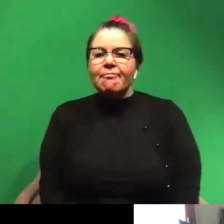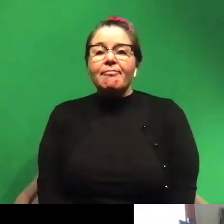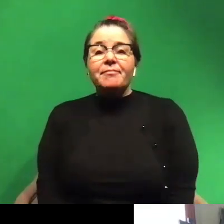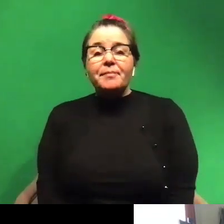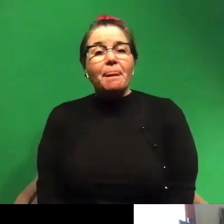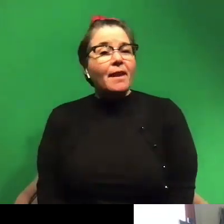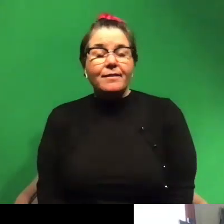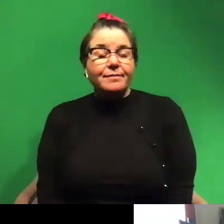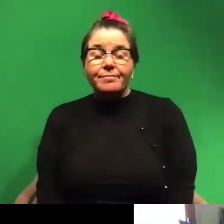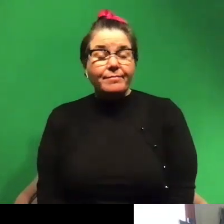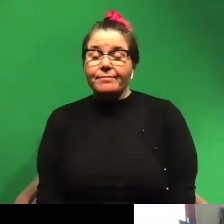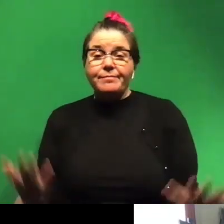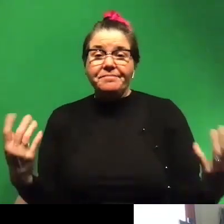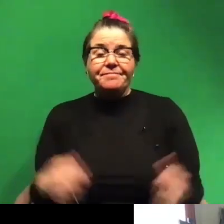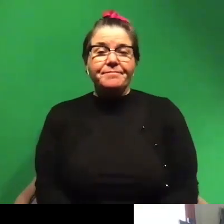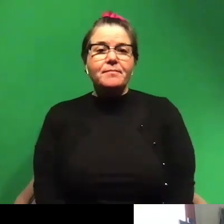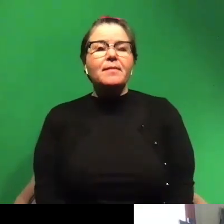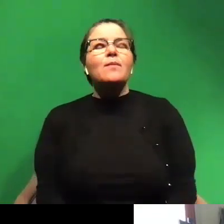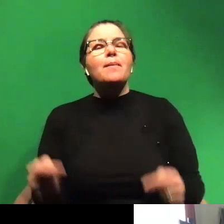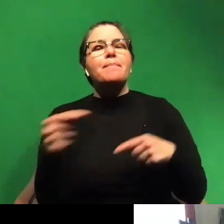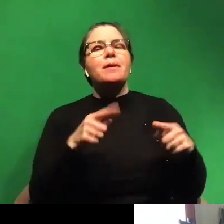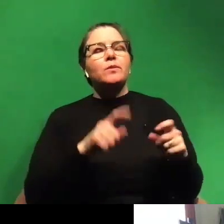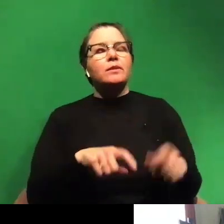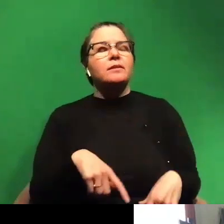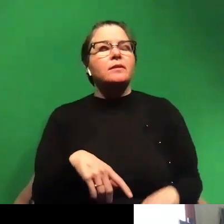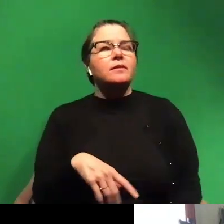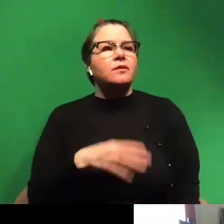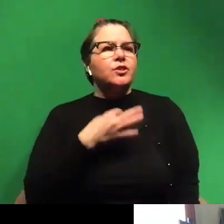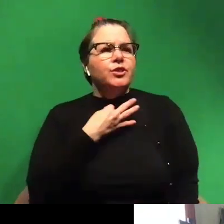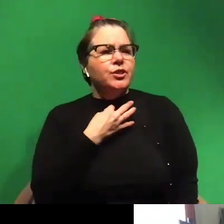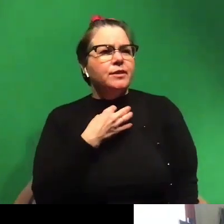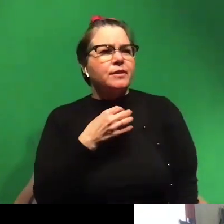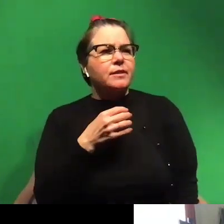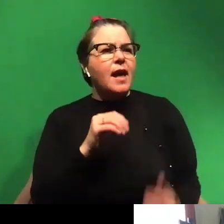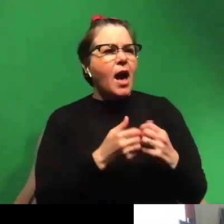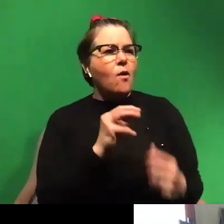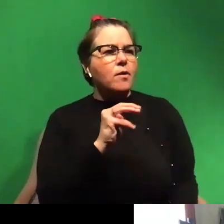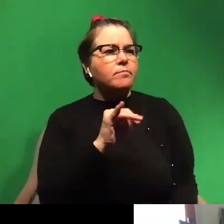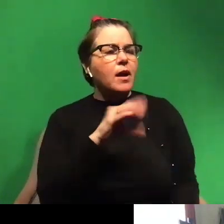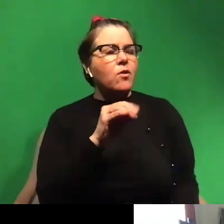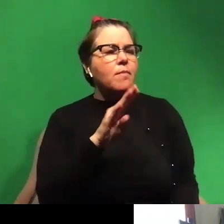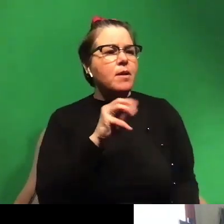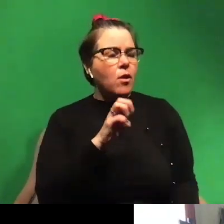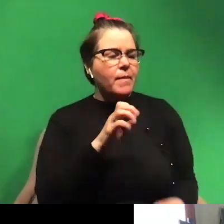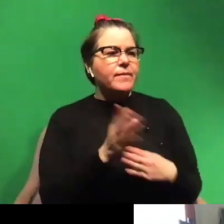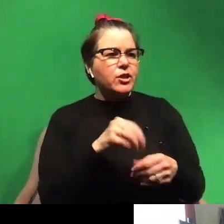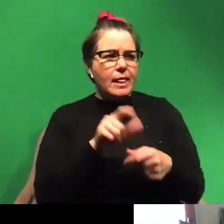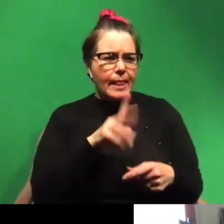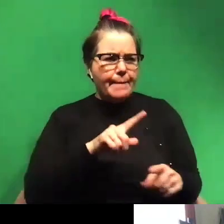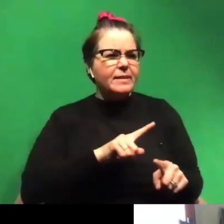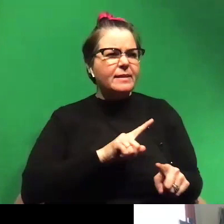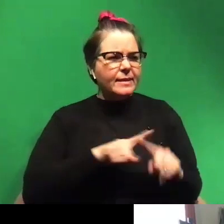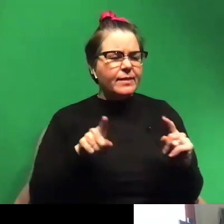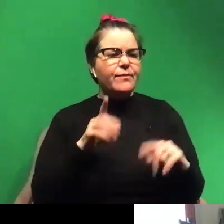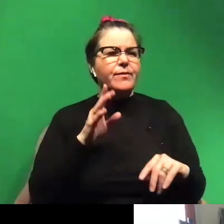Can't believe it. But back to the questions. Hila would like to know, how is the microbiome of fish in the lab different from the microbiome